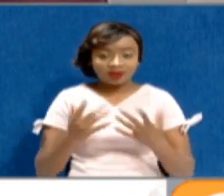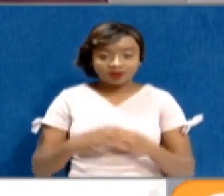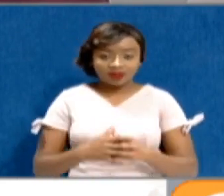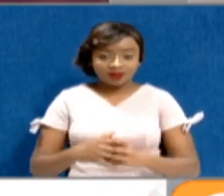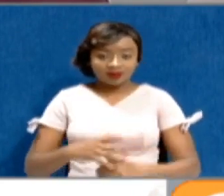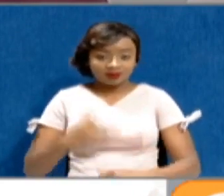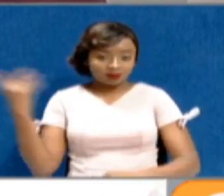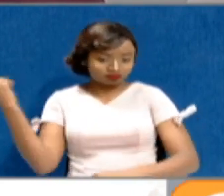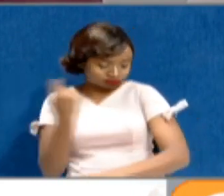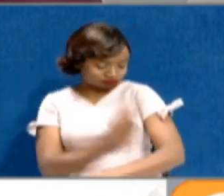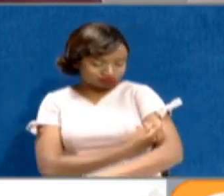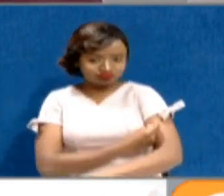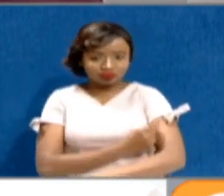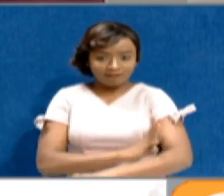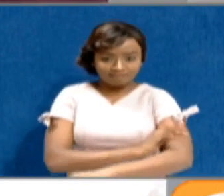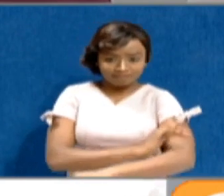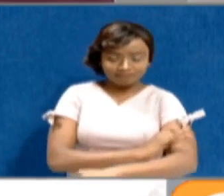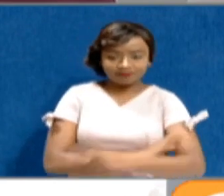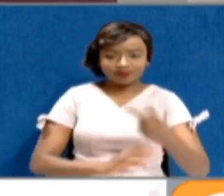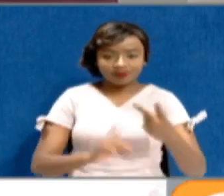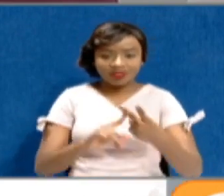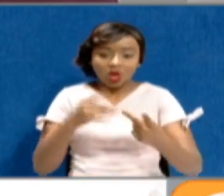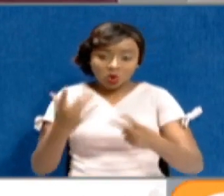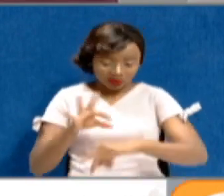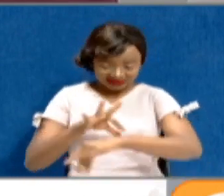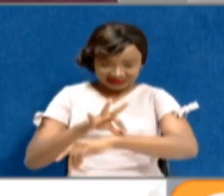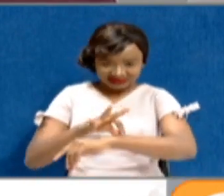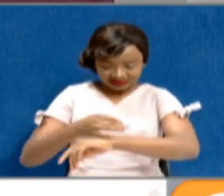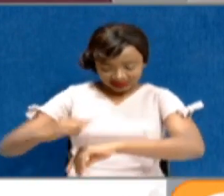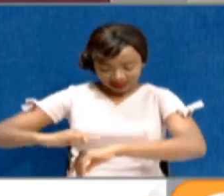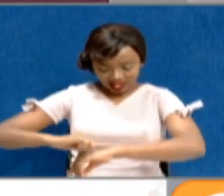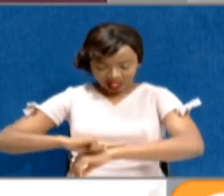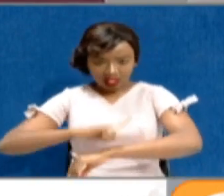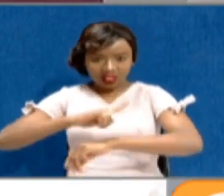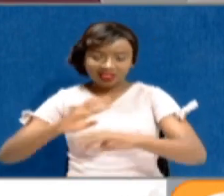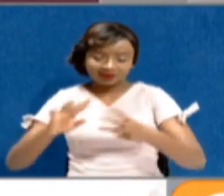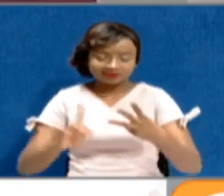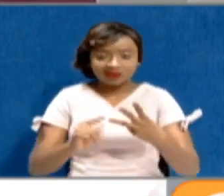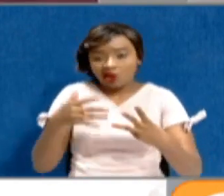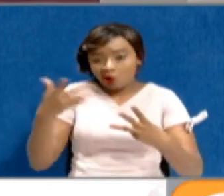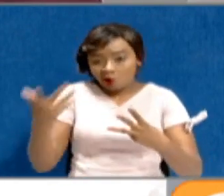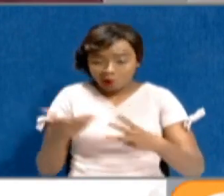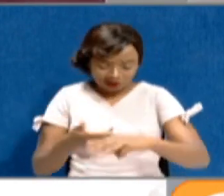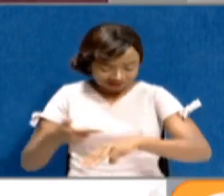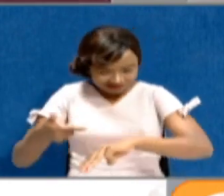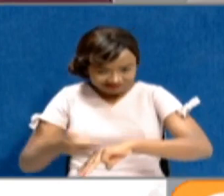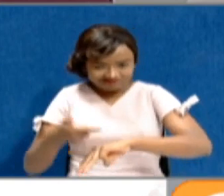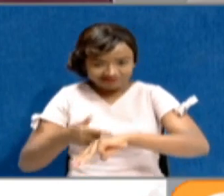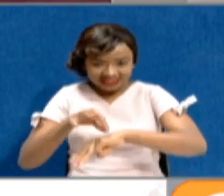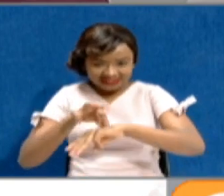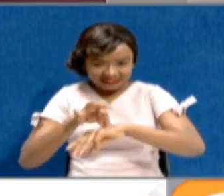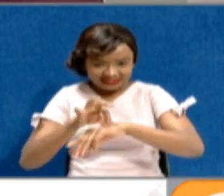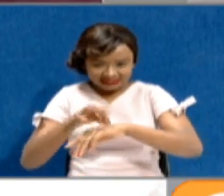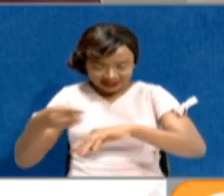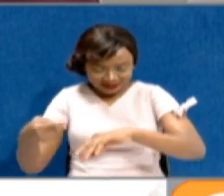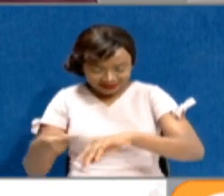Intramuscular. It could be intradermal, that is into the skin, right? Or it could be subcutaneous, which is underneath the skin. So you're